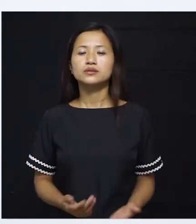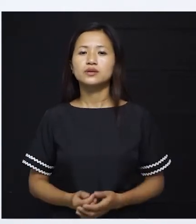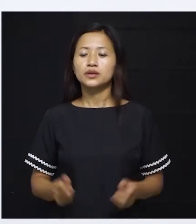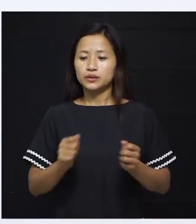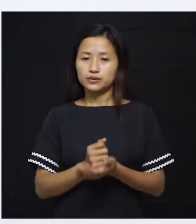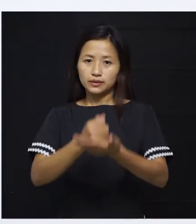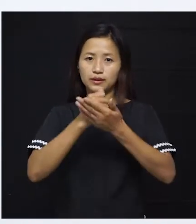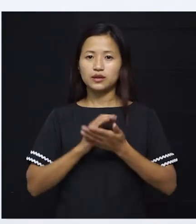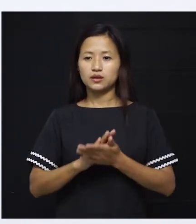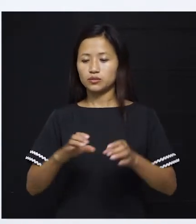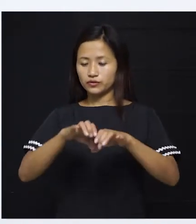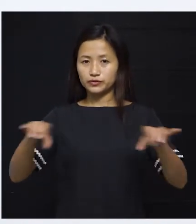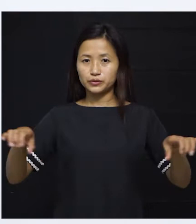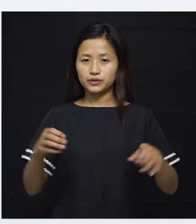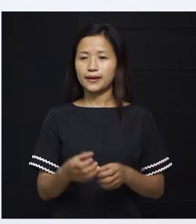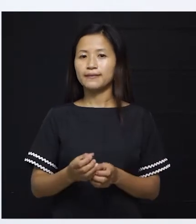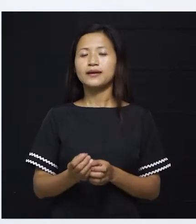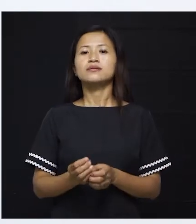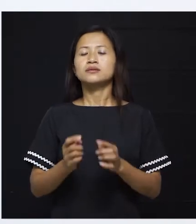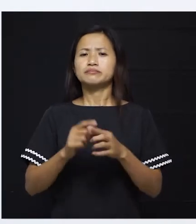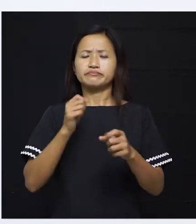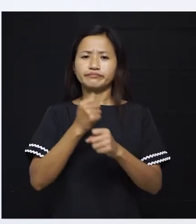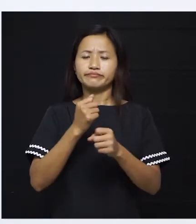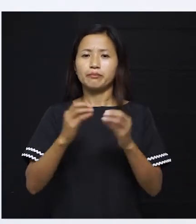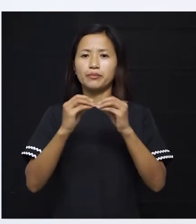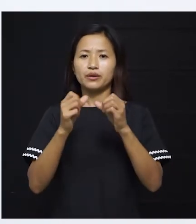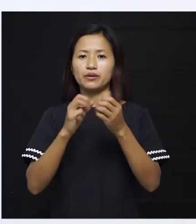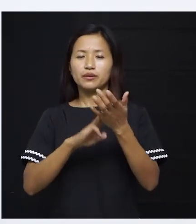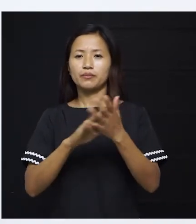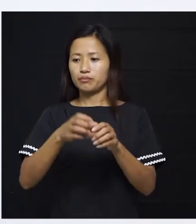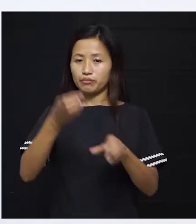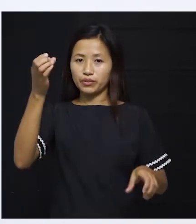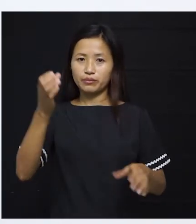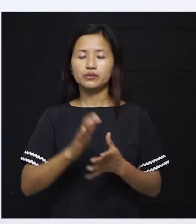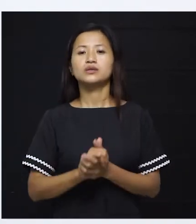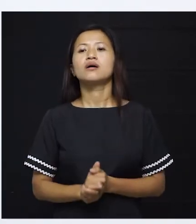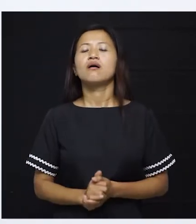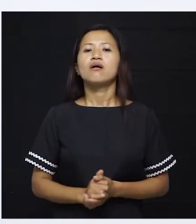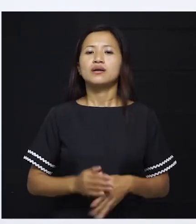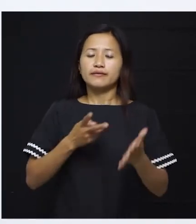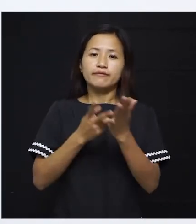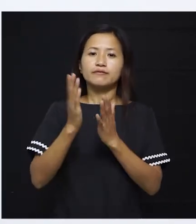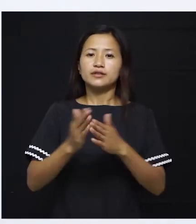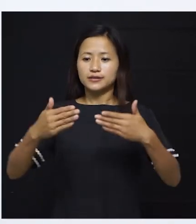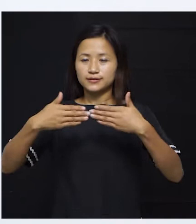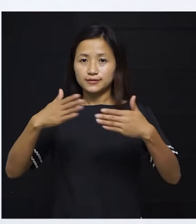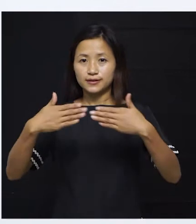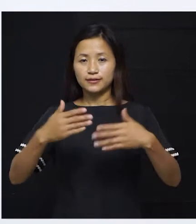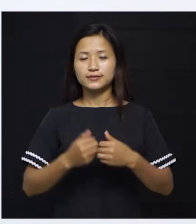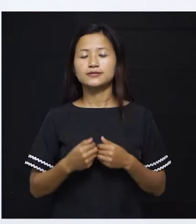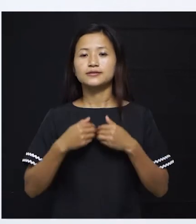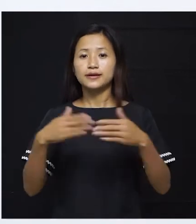the help of wood and bamboo, whether it's making big things like a gate, a village gate, or from this, or to